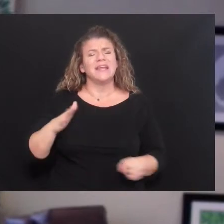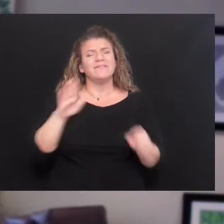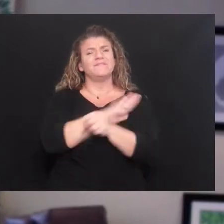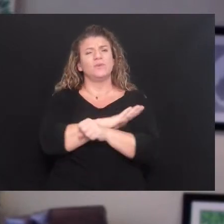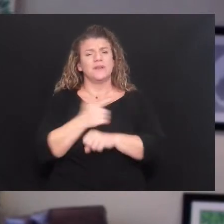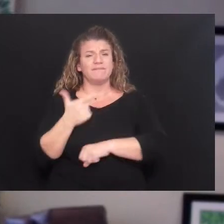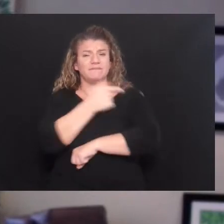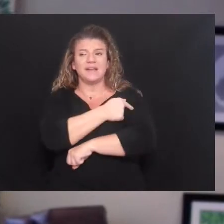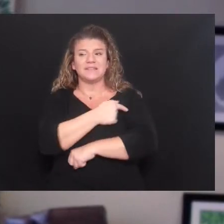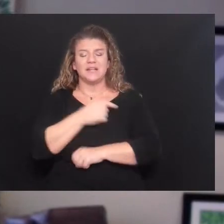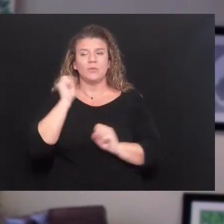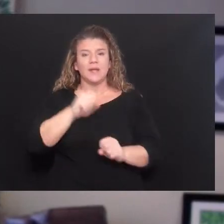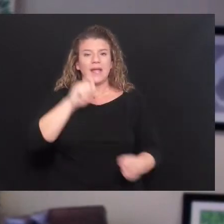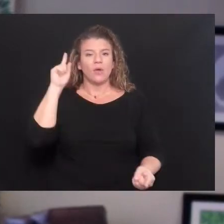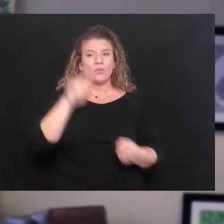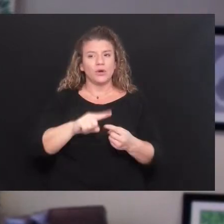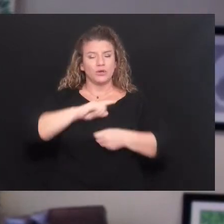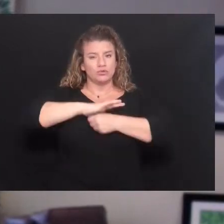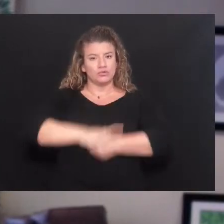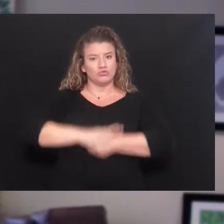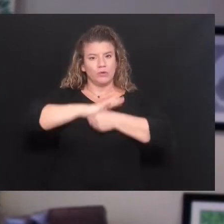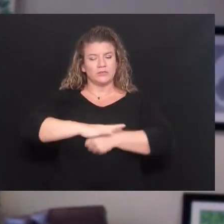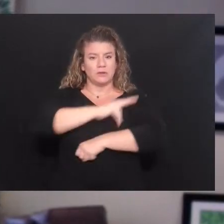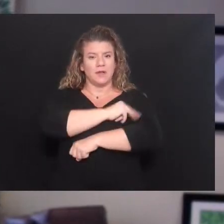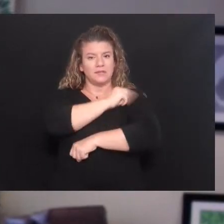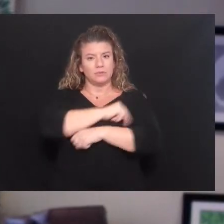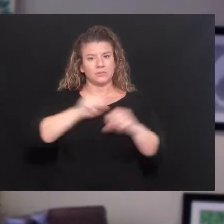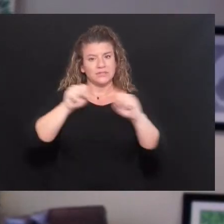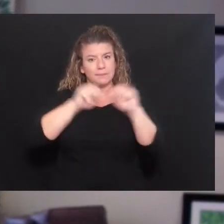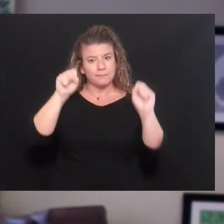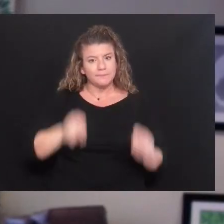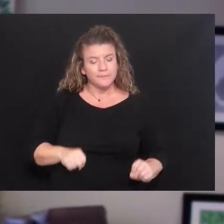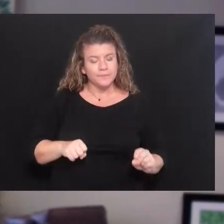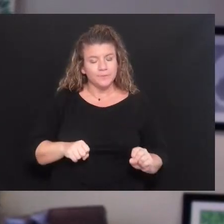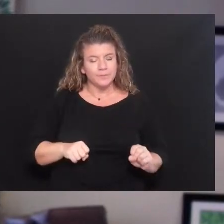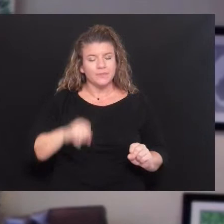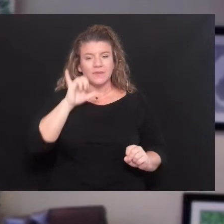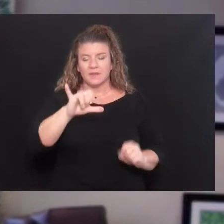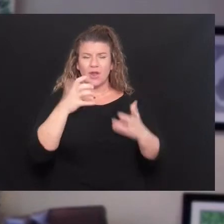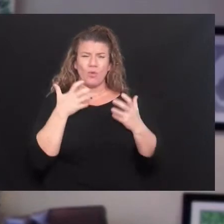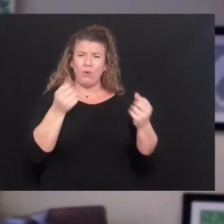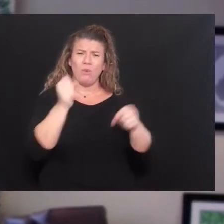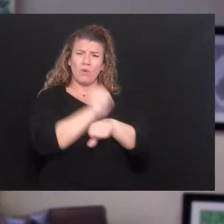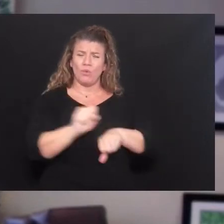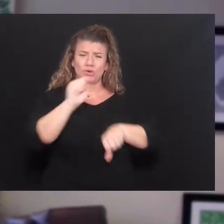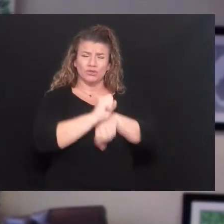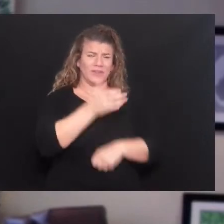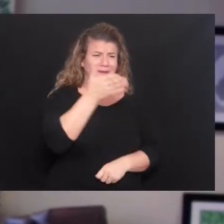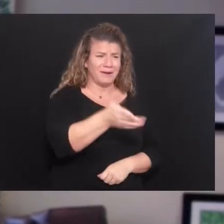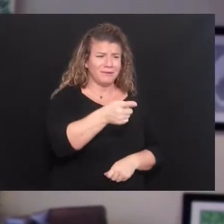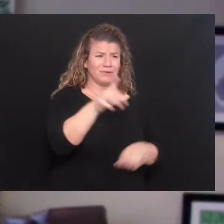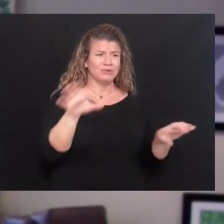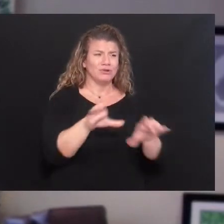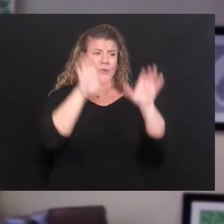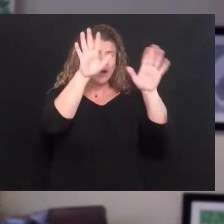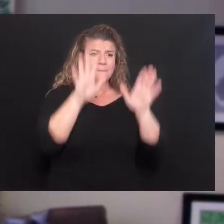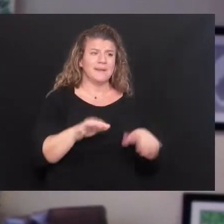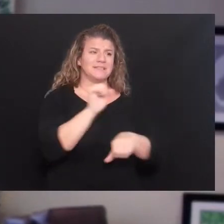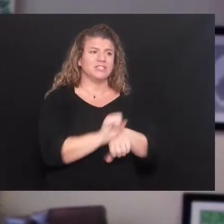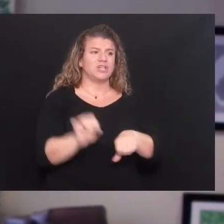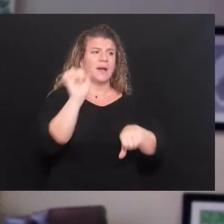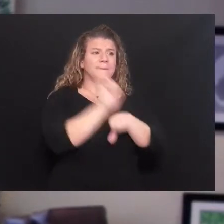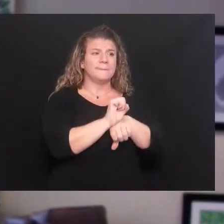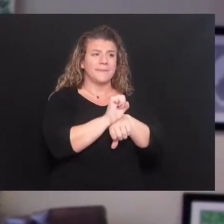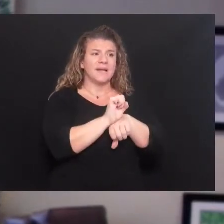that we reduce the stress on our hospital systems. The heroic workers there are doing amazing work